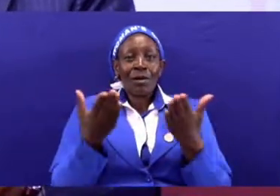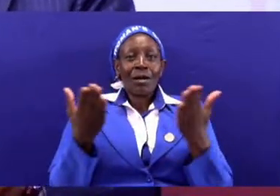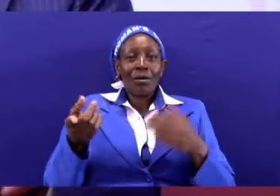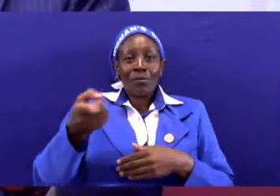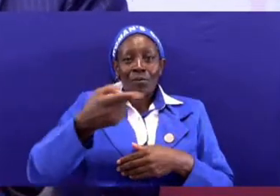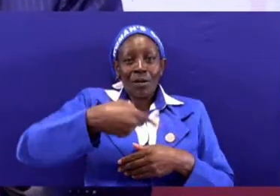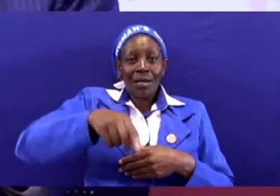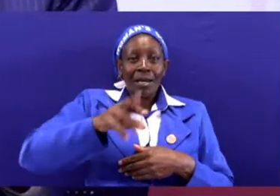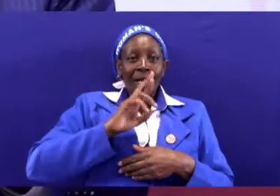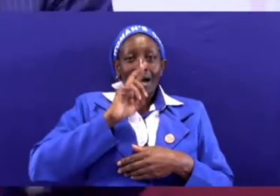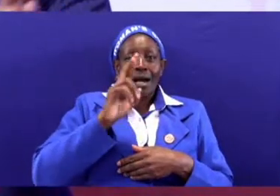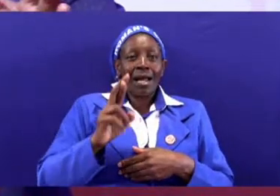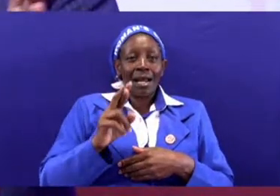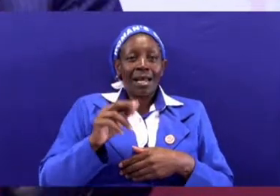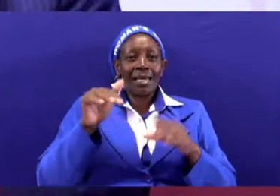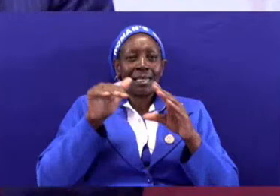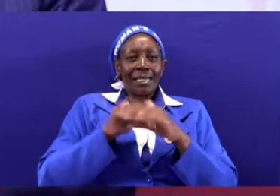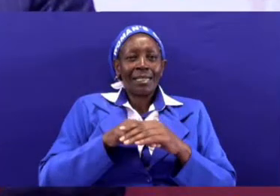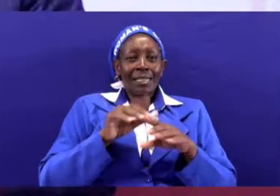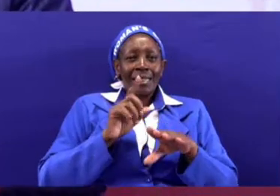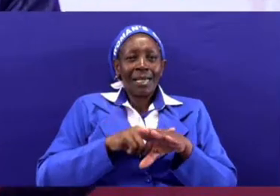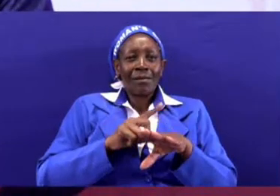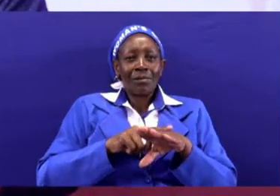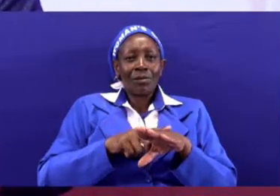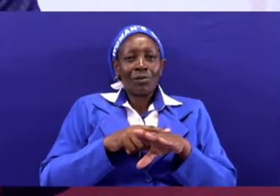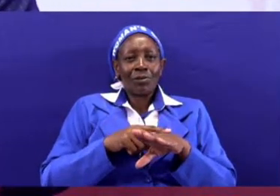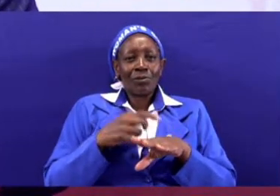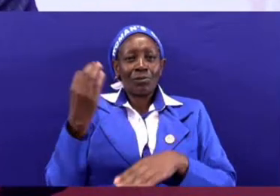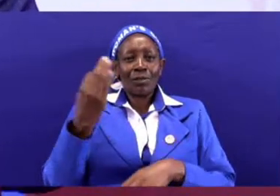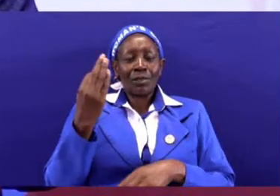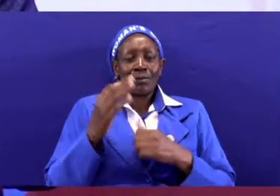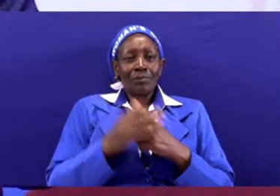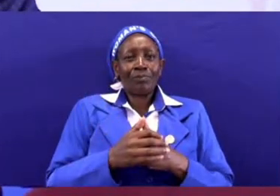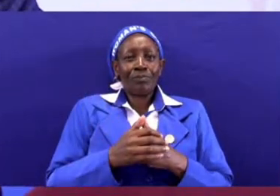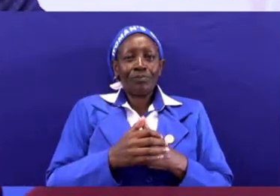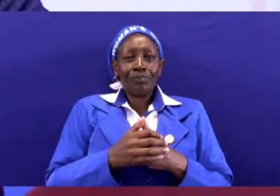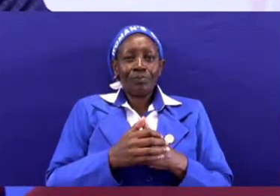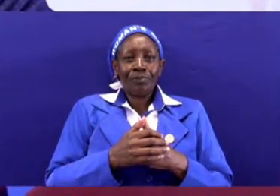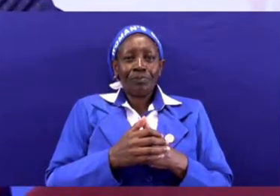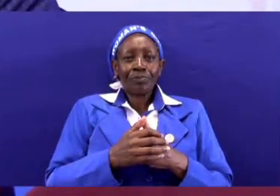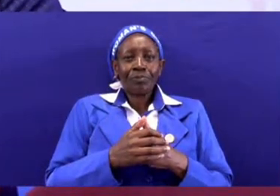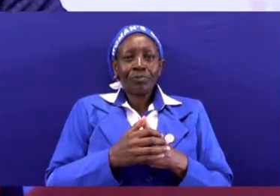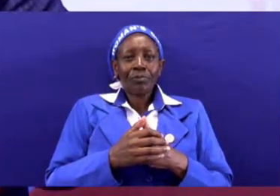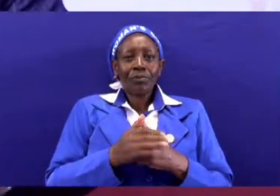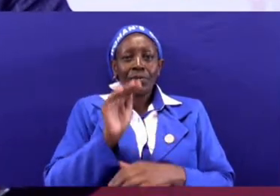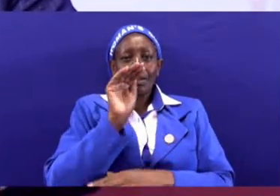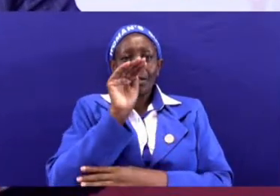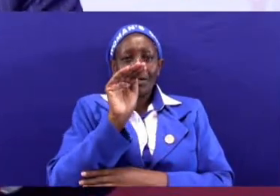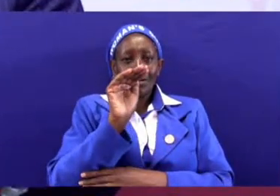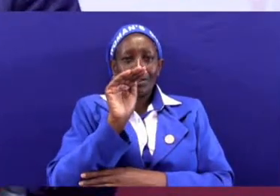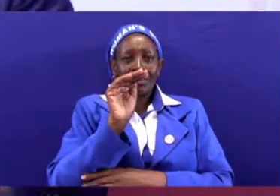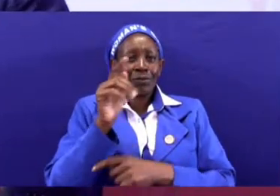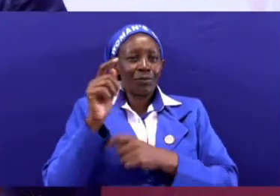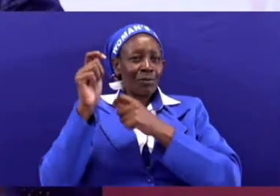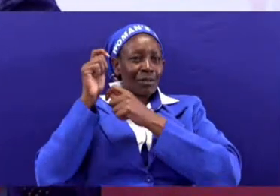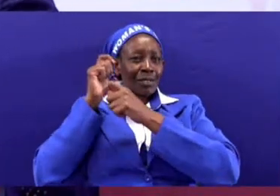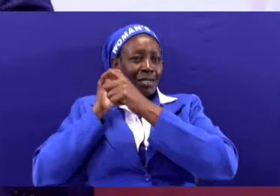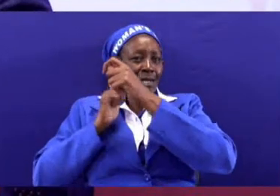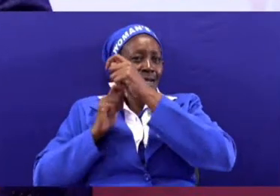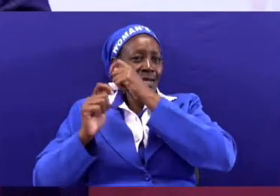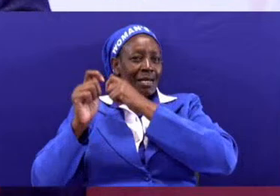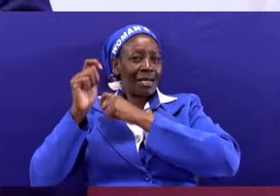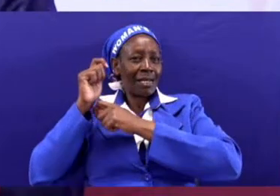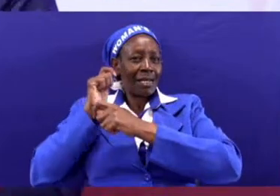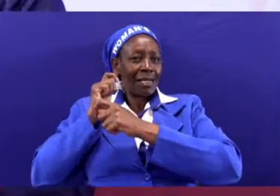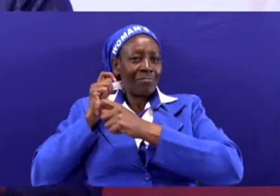Great Commission is concerned. But the Pcea question for me is a question of tradition versus